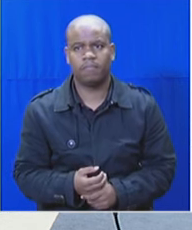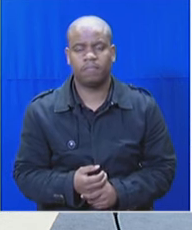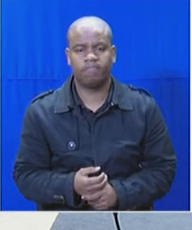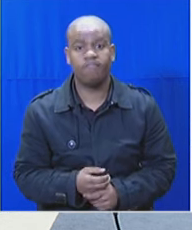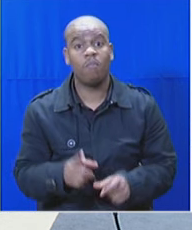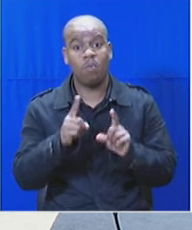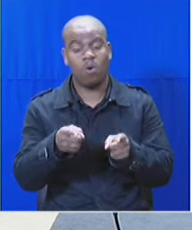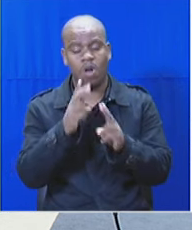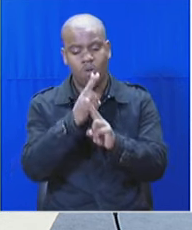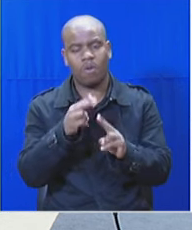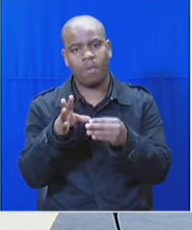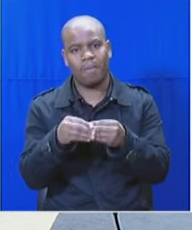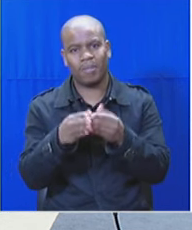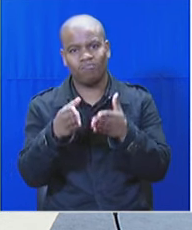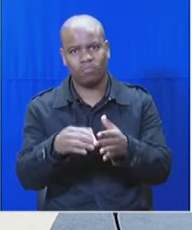Order, honorable members.